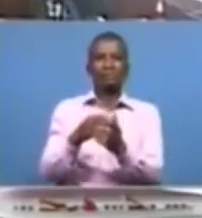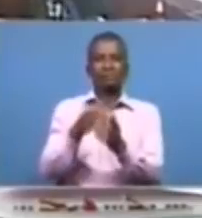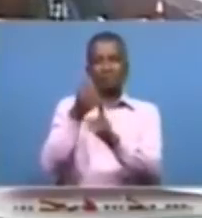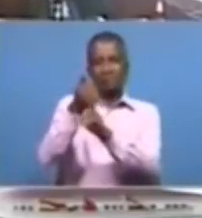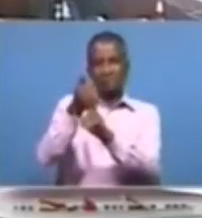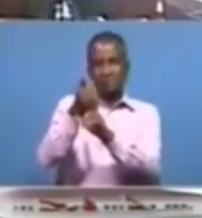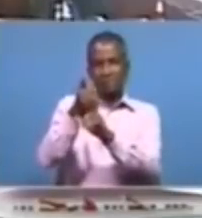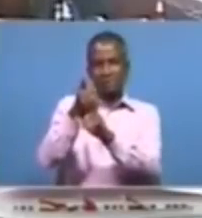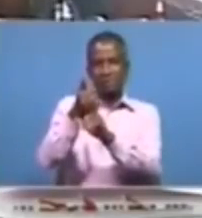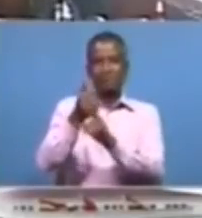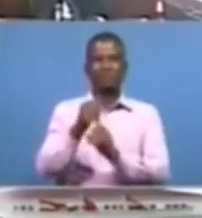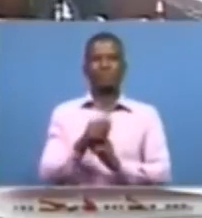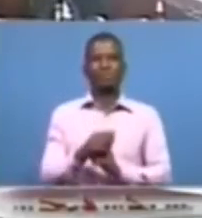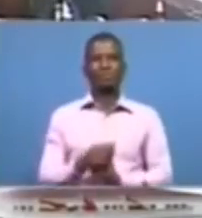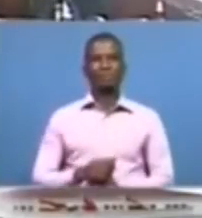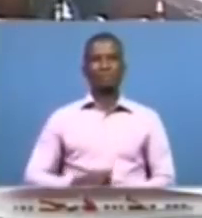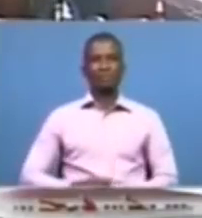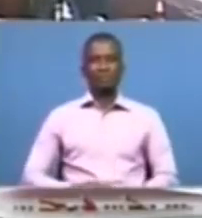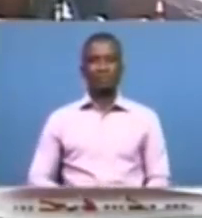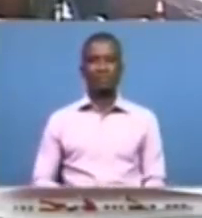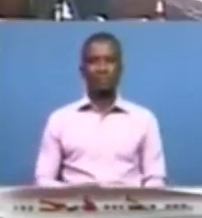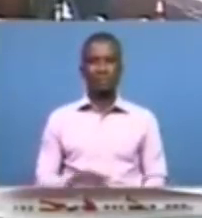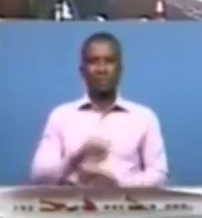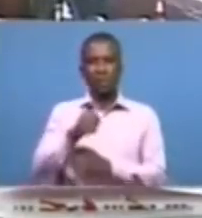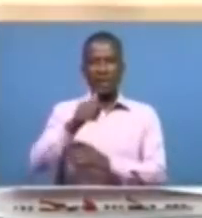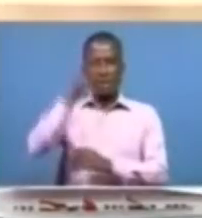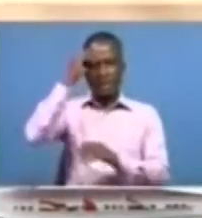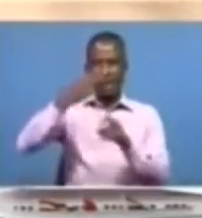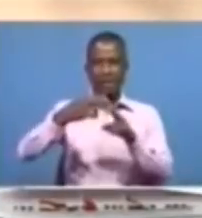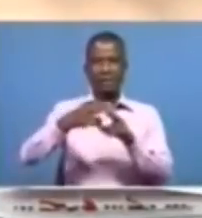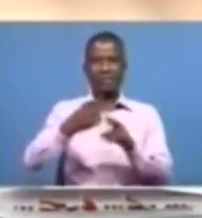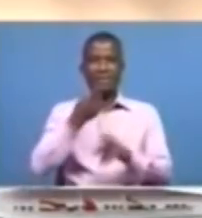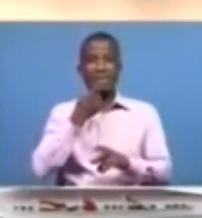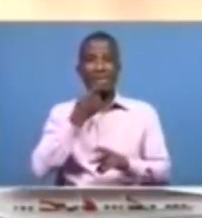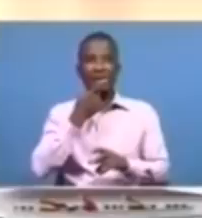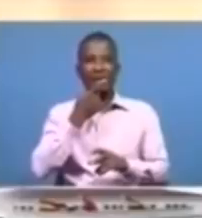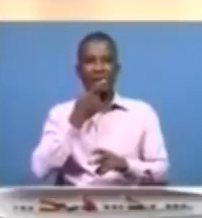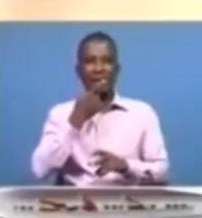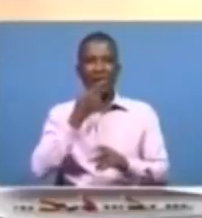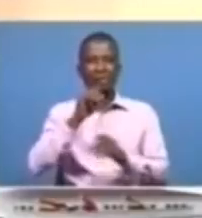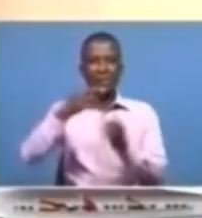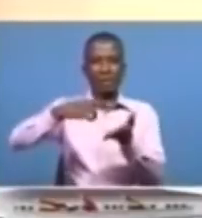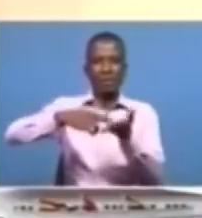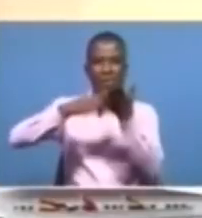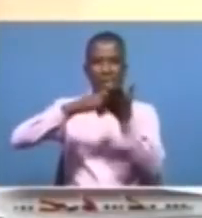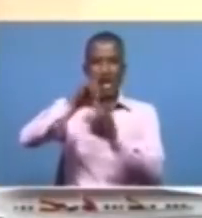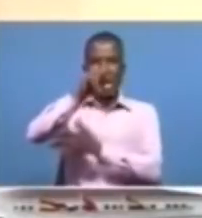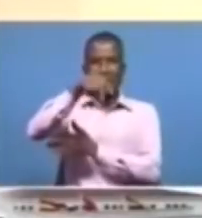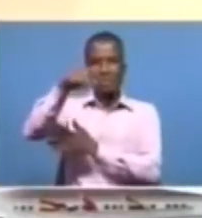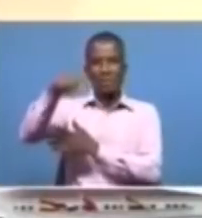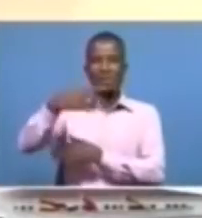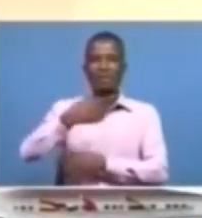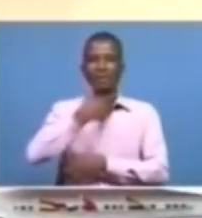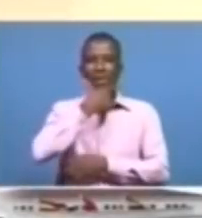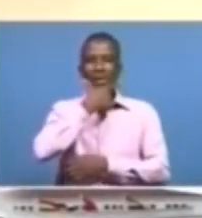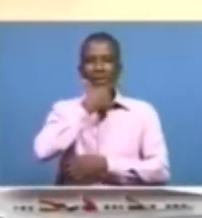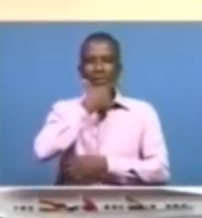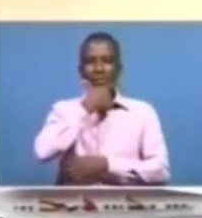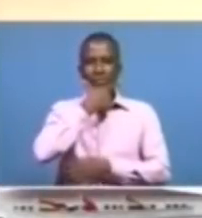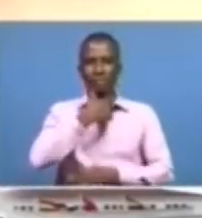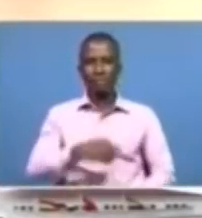respondent. Ika Makmanu, my lords, is representing the second